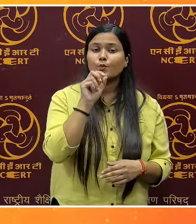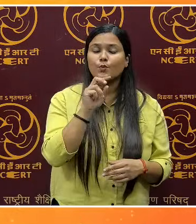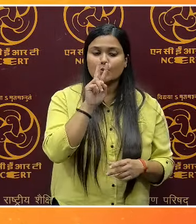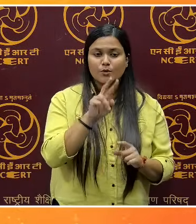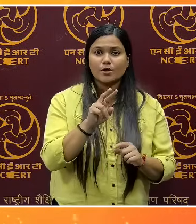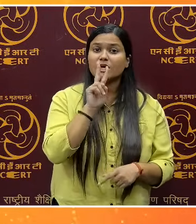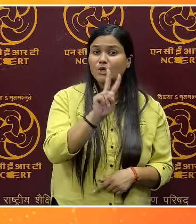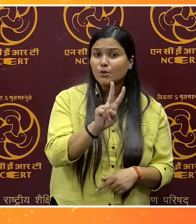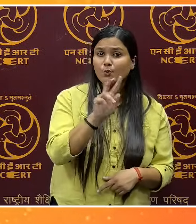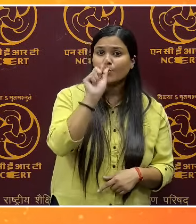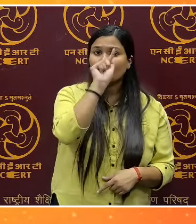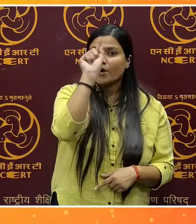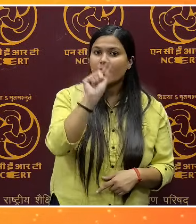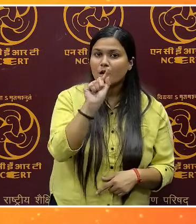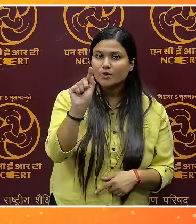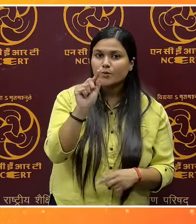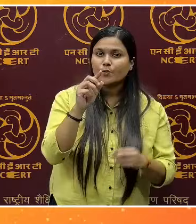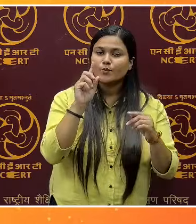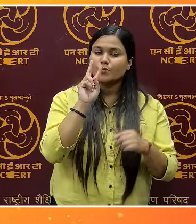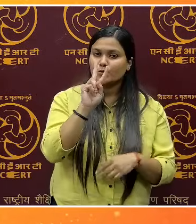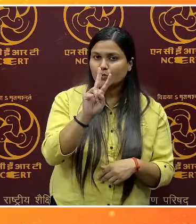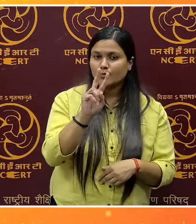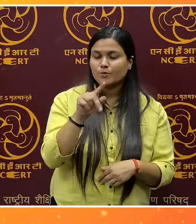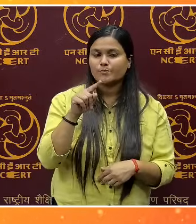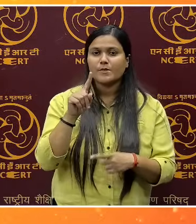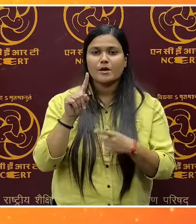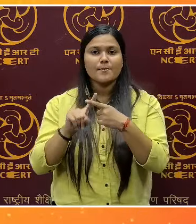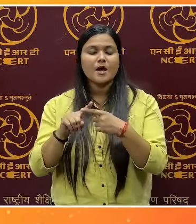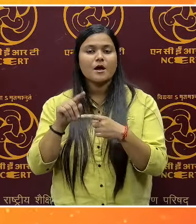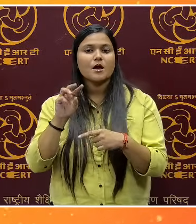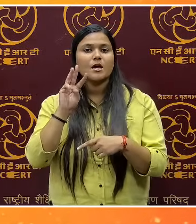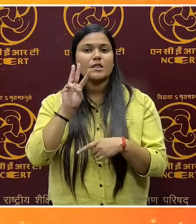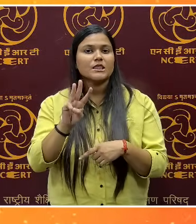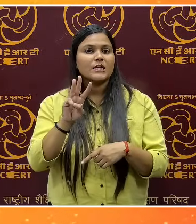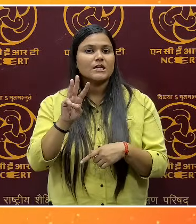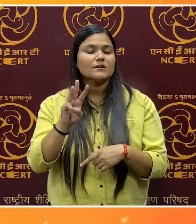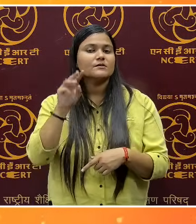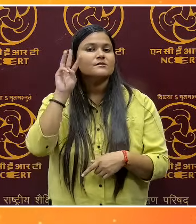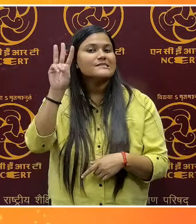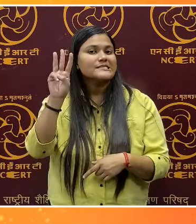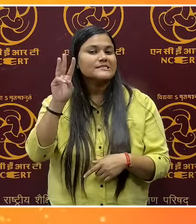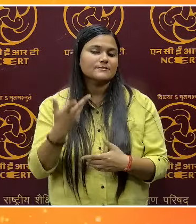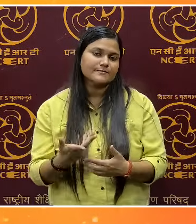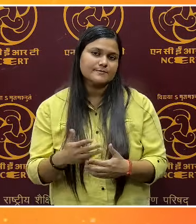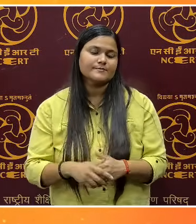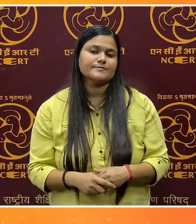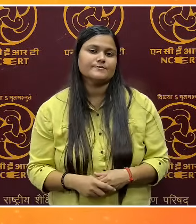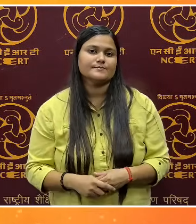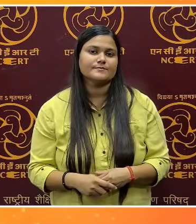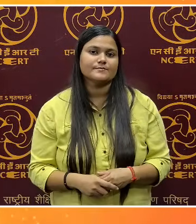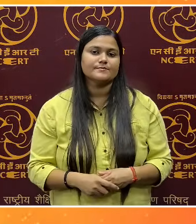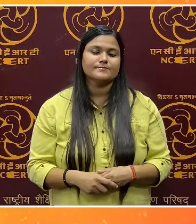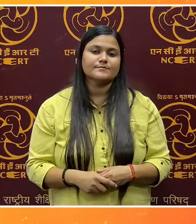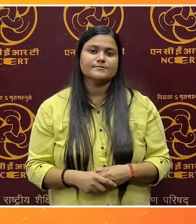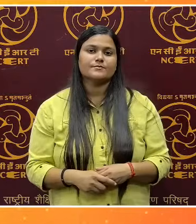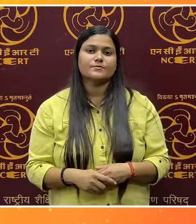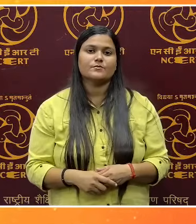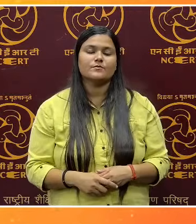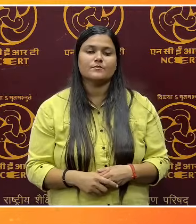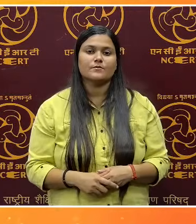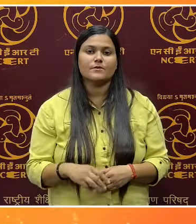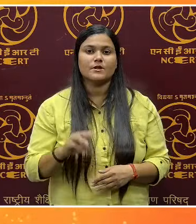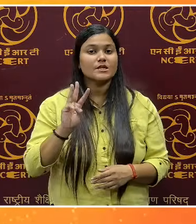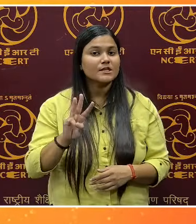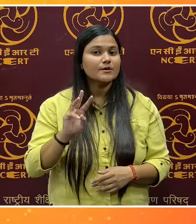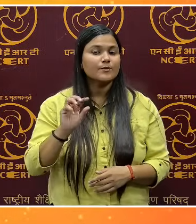is base? Base here are 2, 3 and 5. 5. And what are the powers, children? 2 is the power of 2 here, 3 is